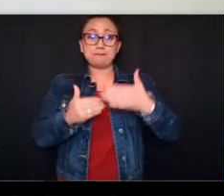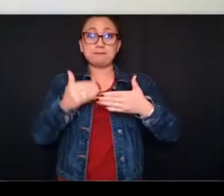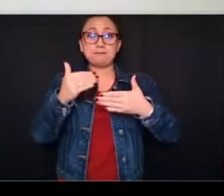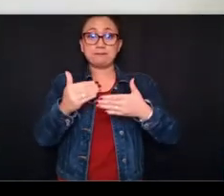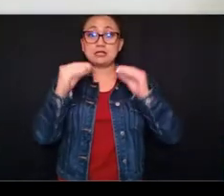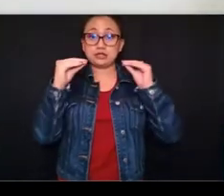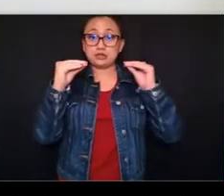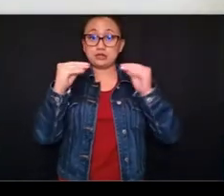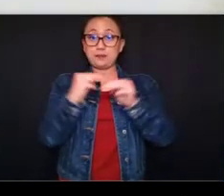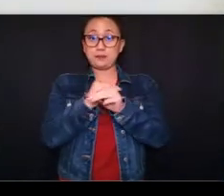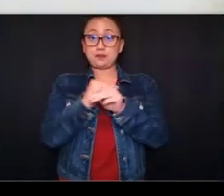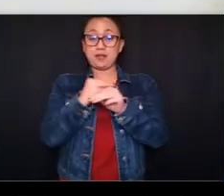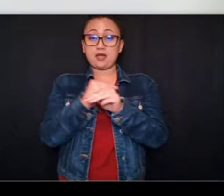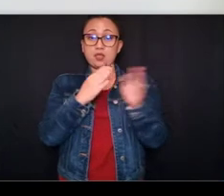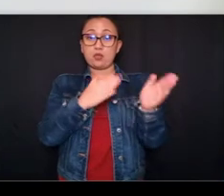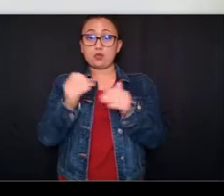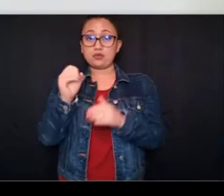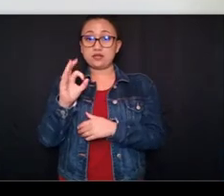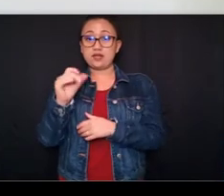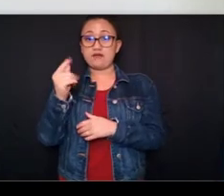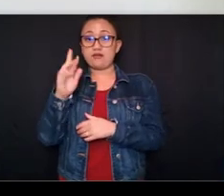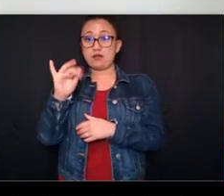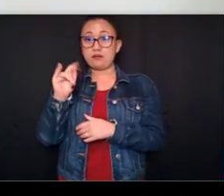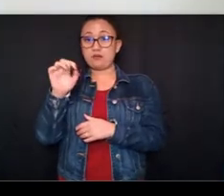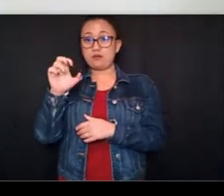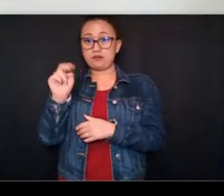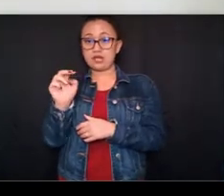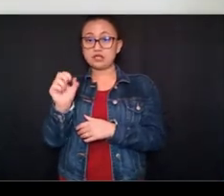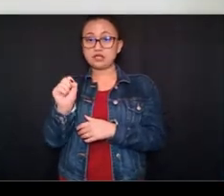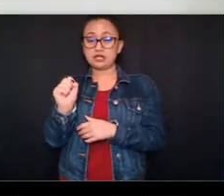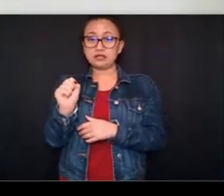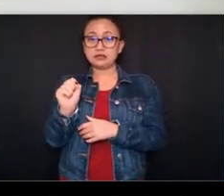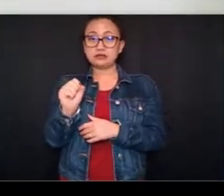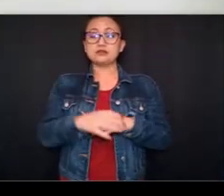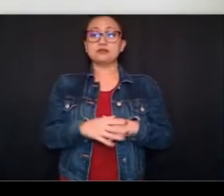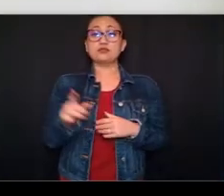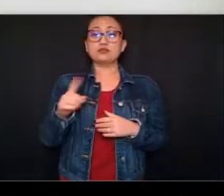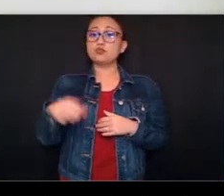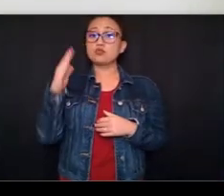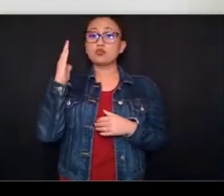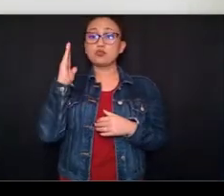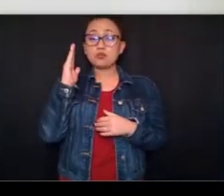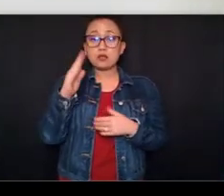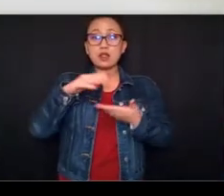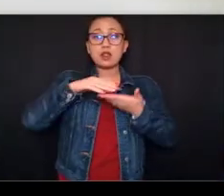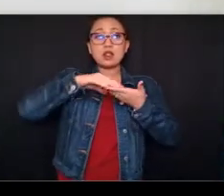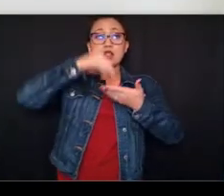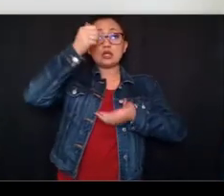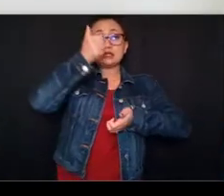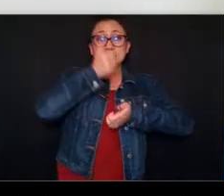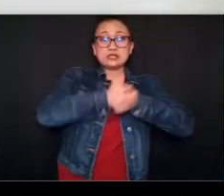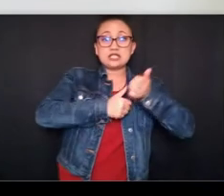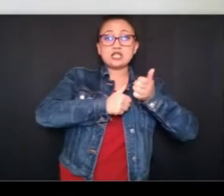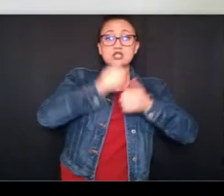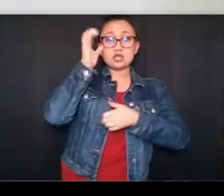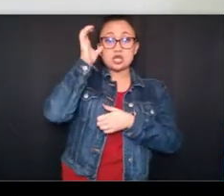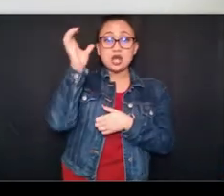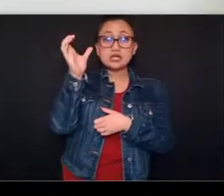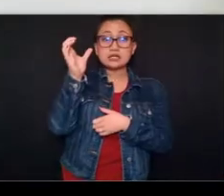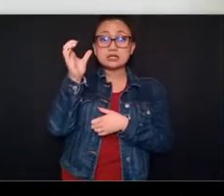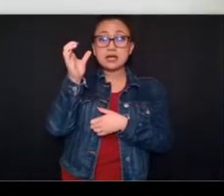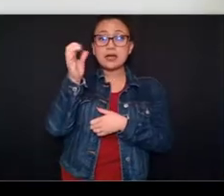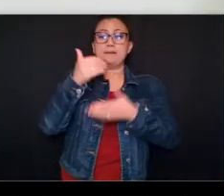we'll also be going on through all of the other lessons in this batch in the series here, taking every single concept step by step. So let's